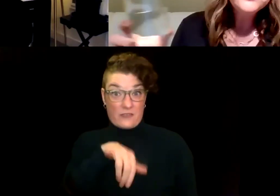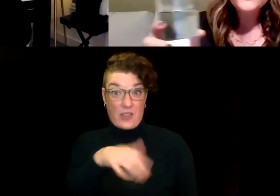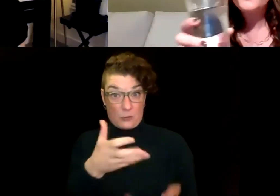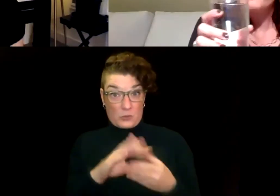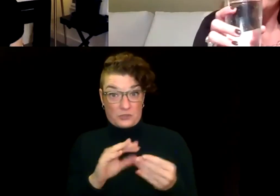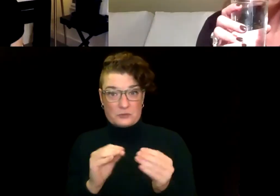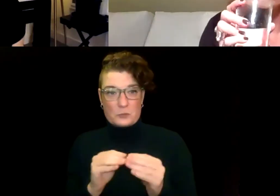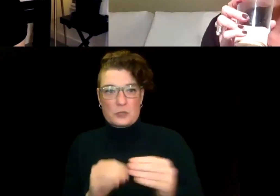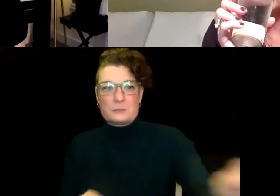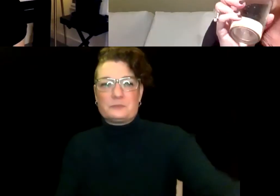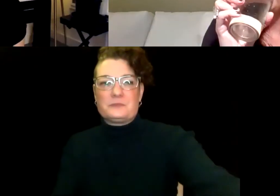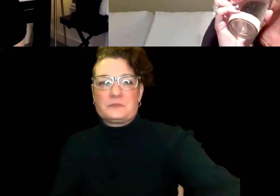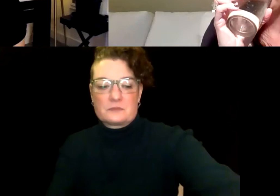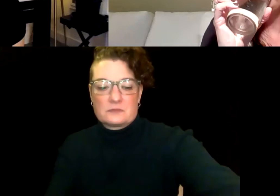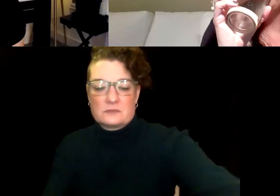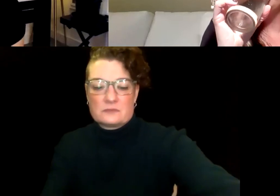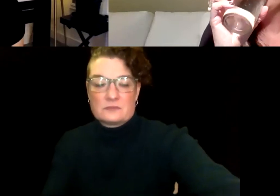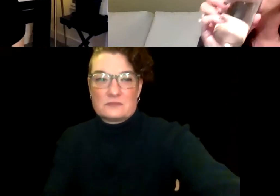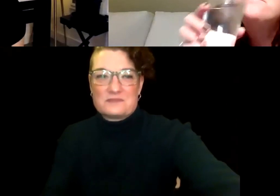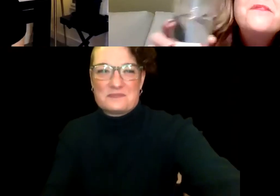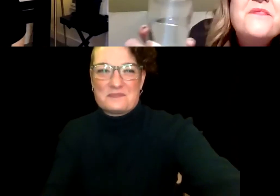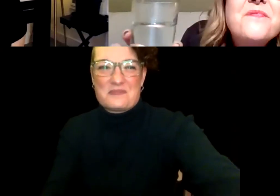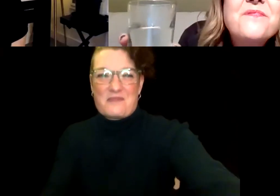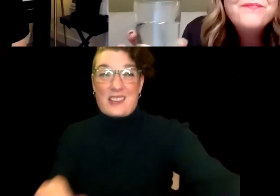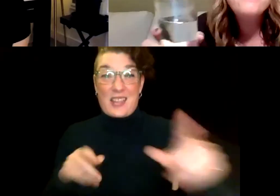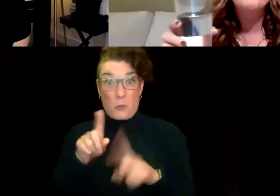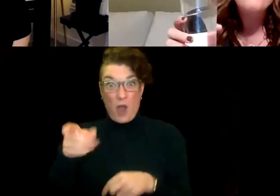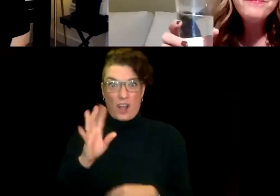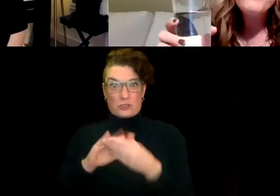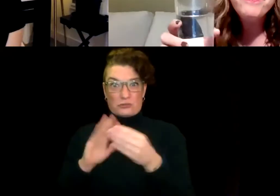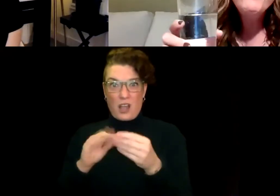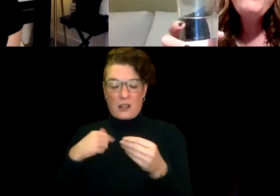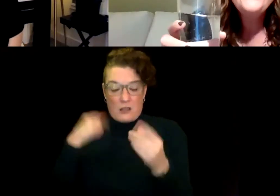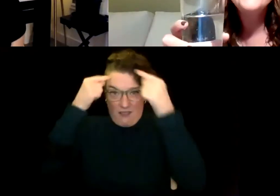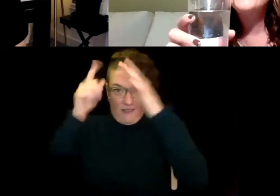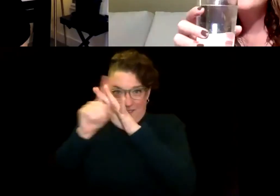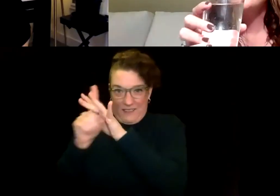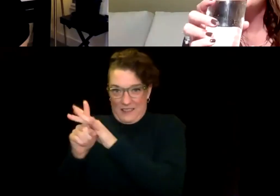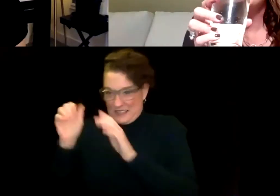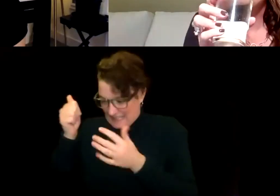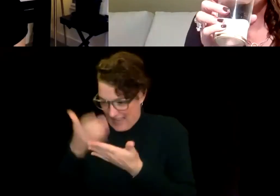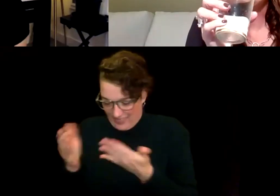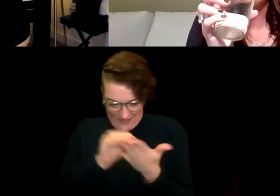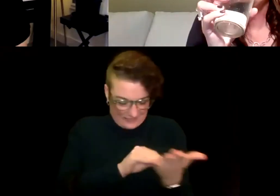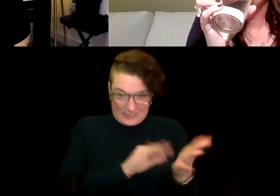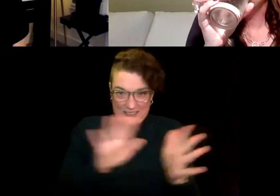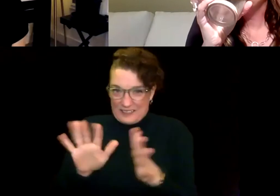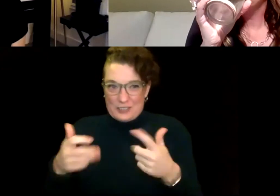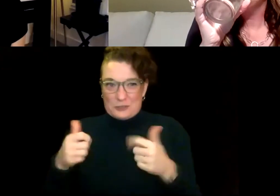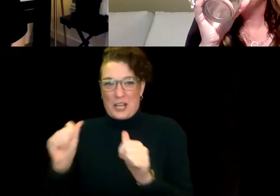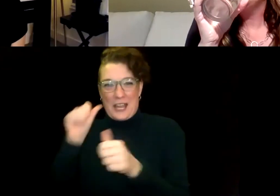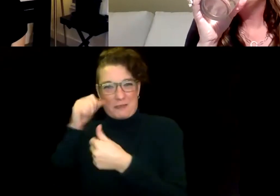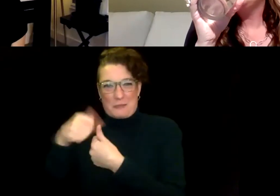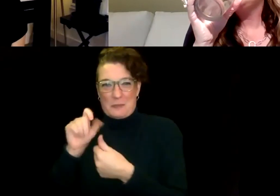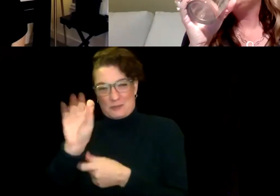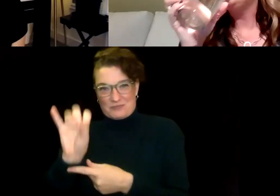it's interesting. So I had like 10 thoughts as you were talking. So we'll see what I remember, but I took some notes.